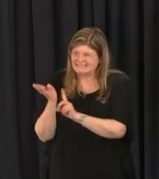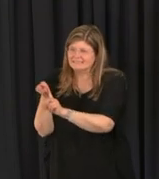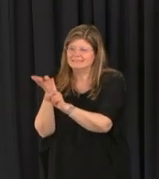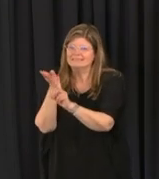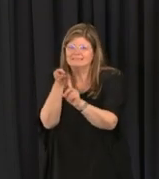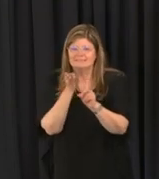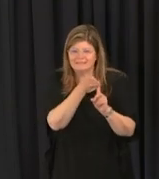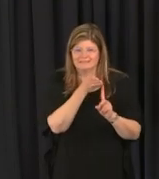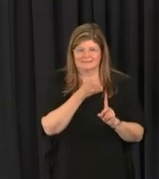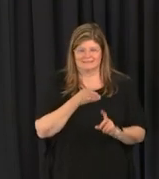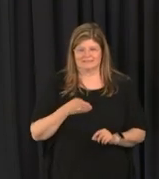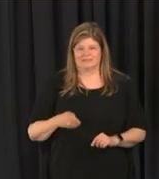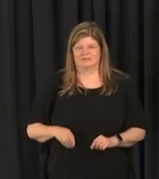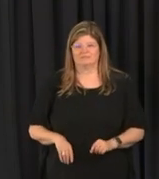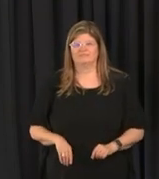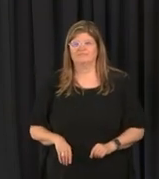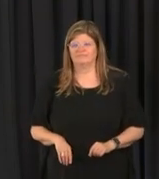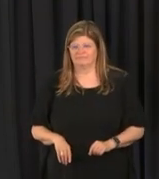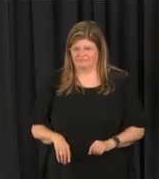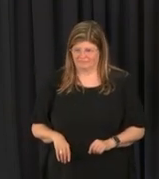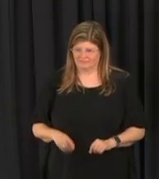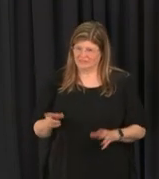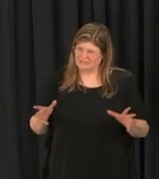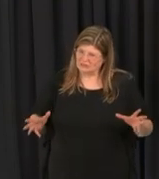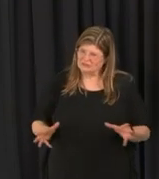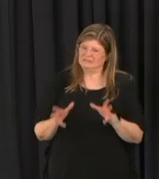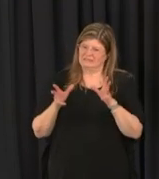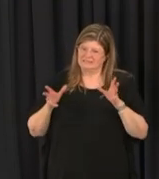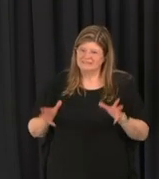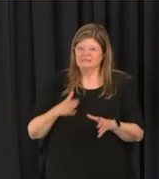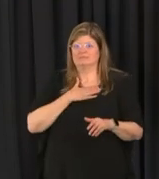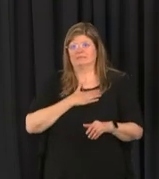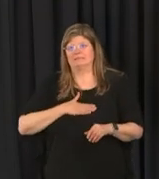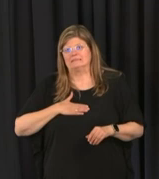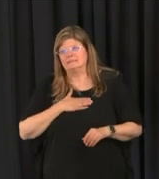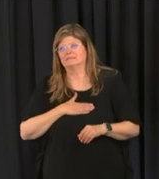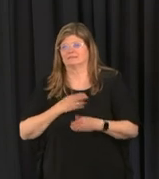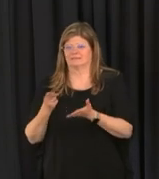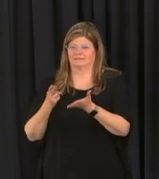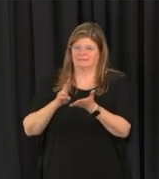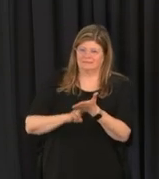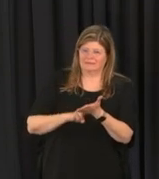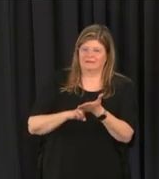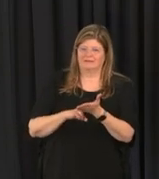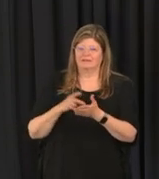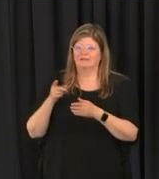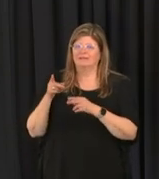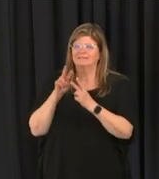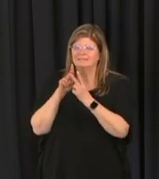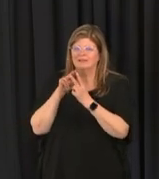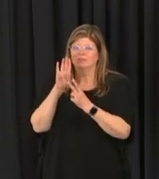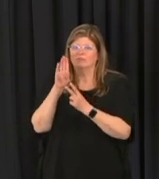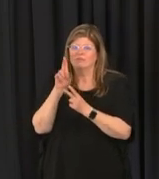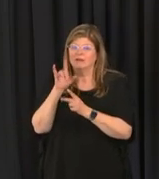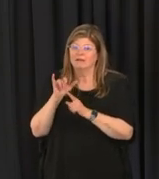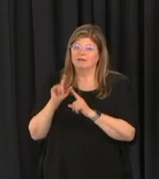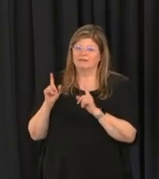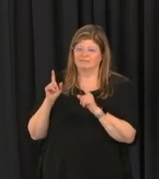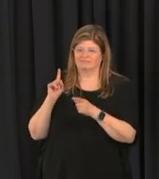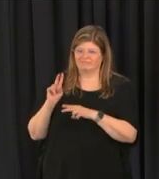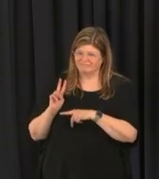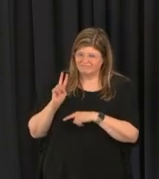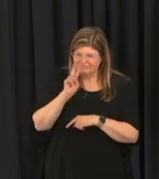get scheduled for a vaccine. So we continue to ask neighbors and friends